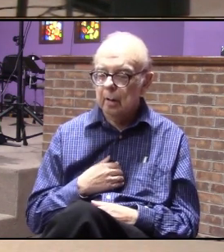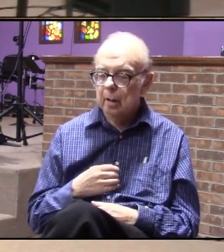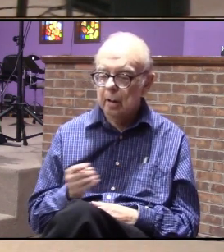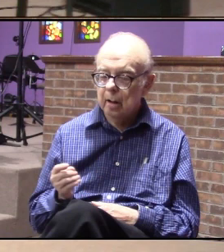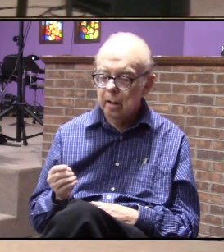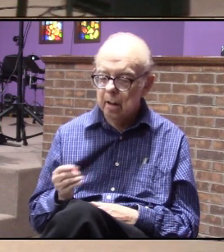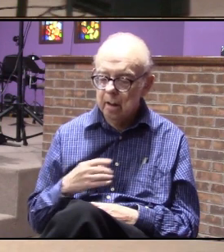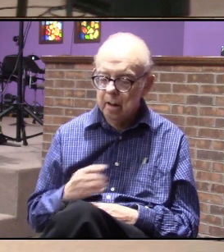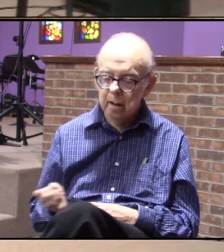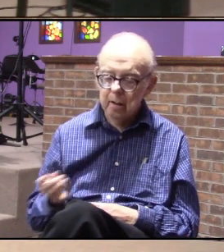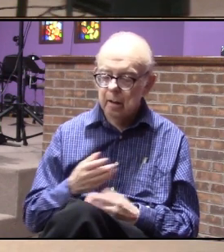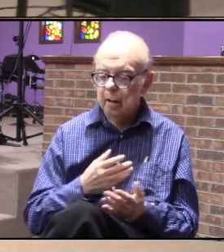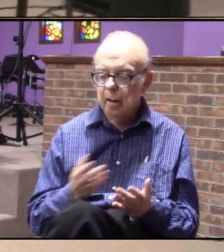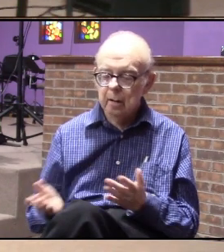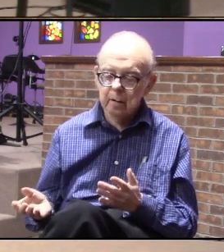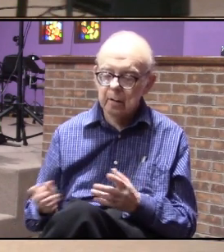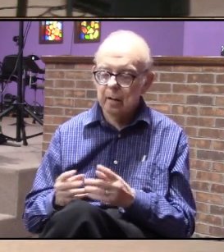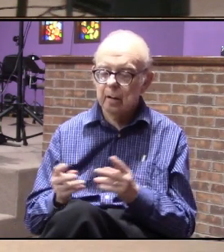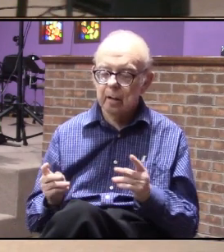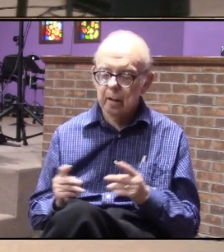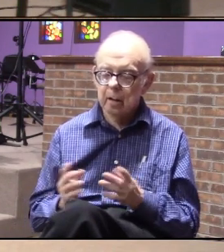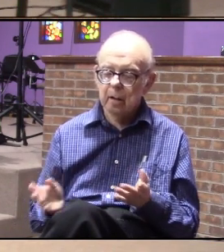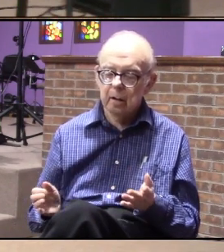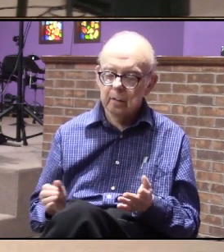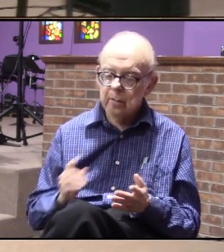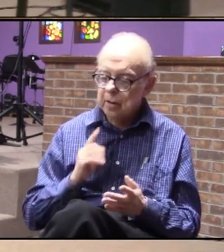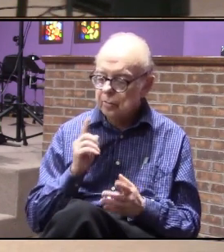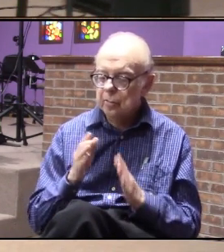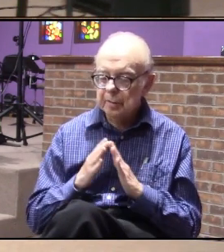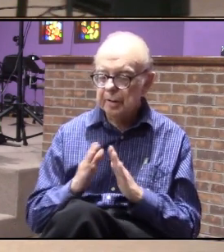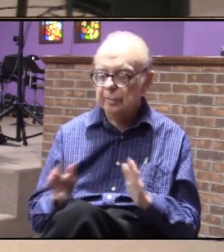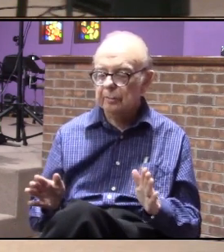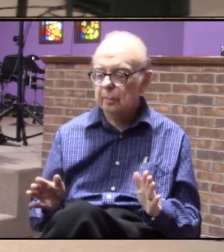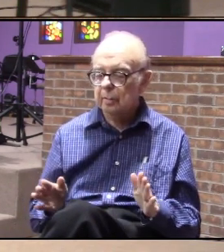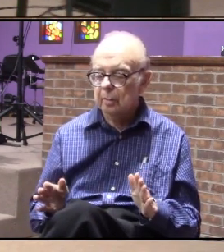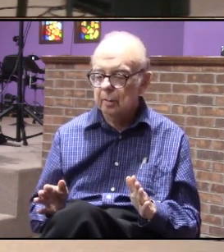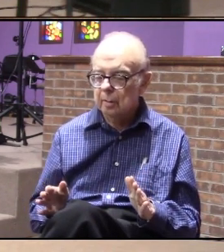He's bringing me to a spot in a place that is so peaceful